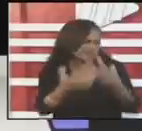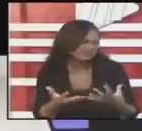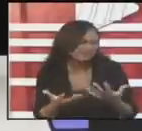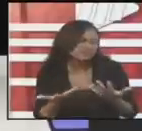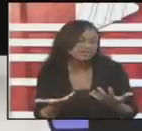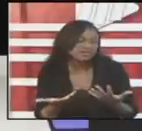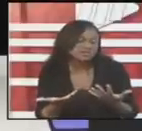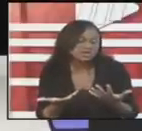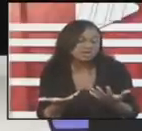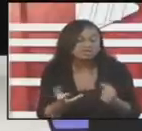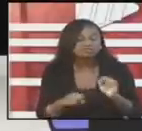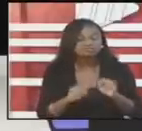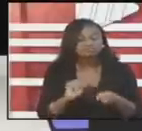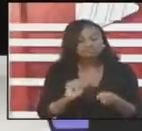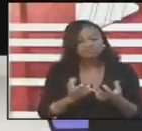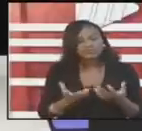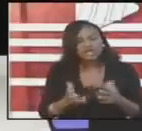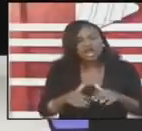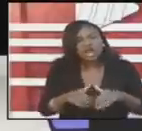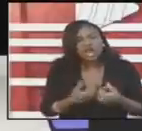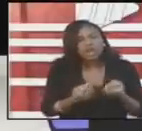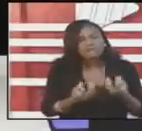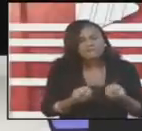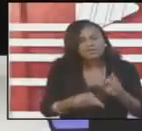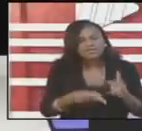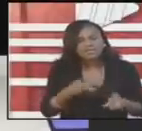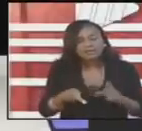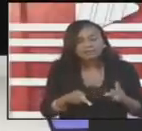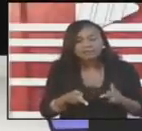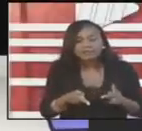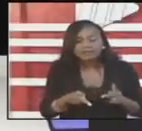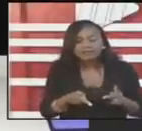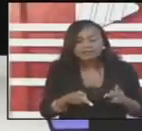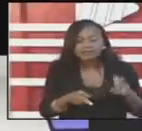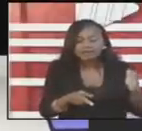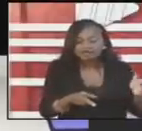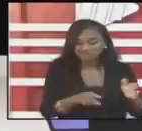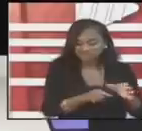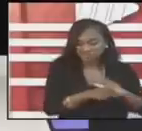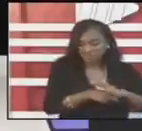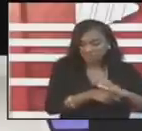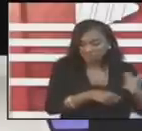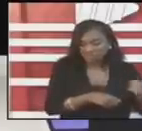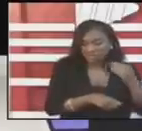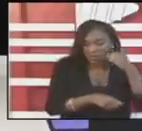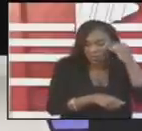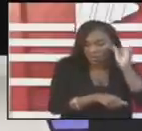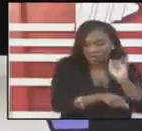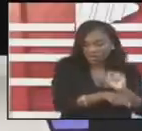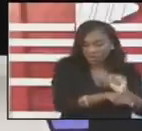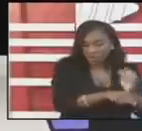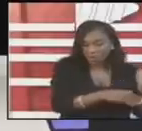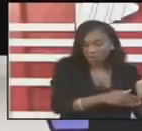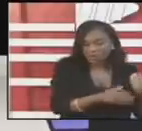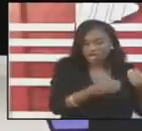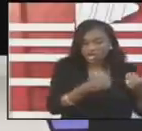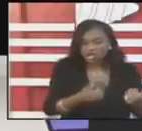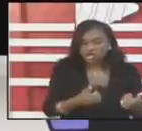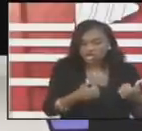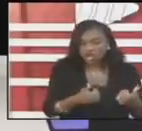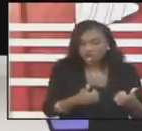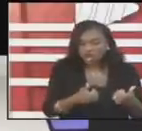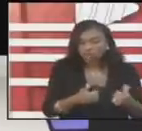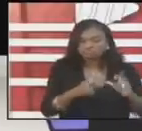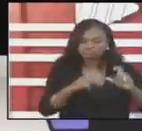to let us know how many persons were working from home during the pandemic and how many now are being afforded